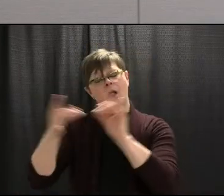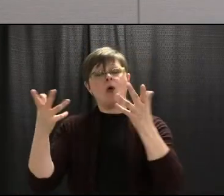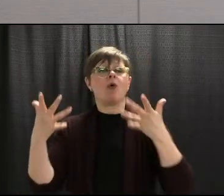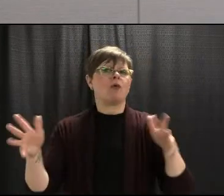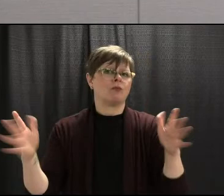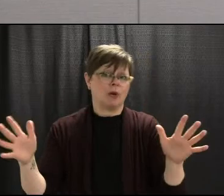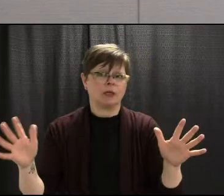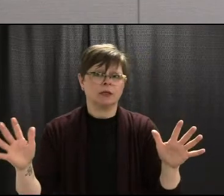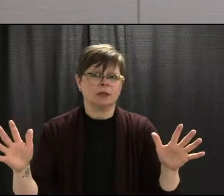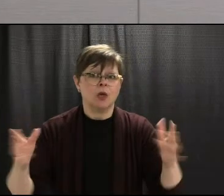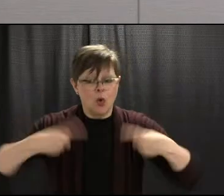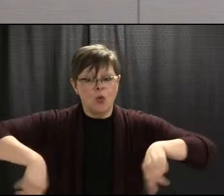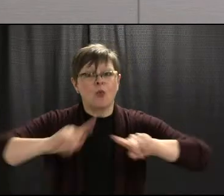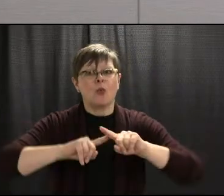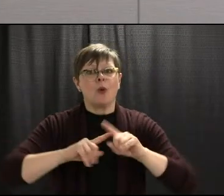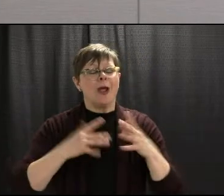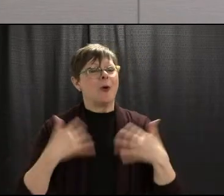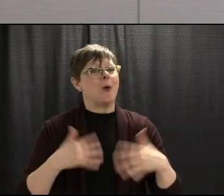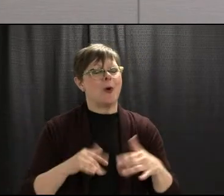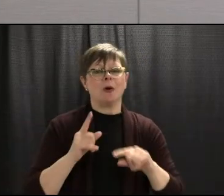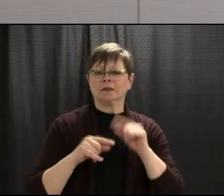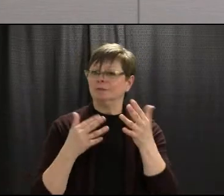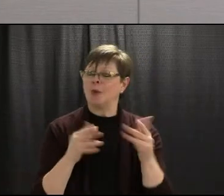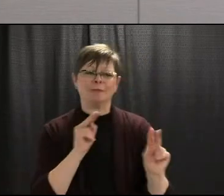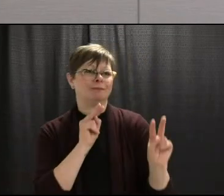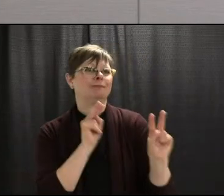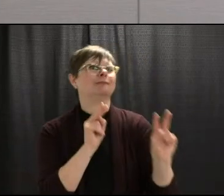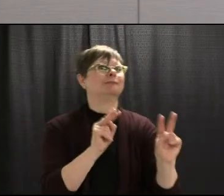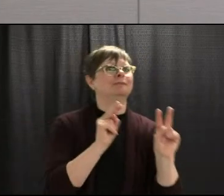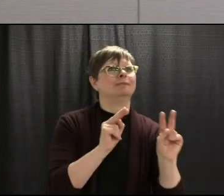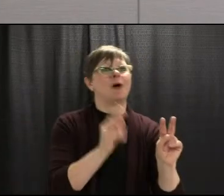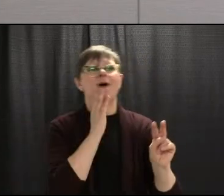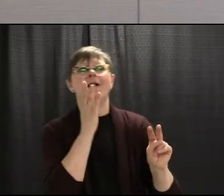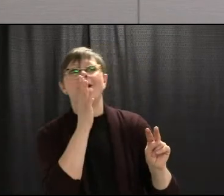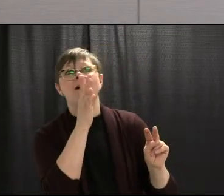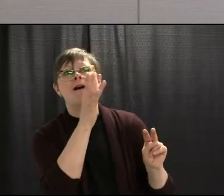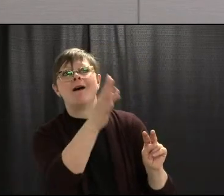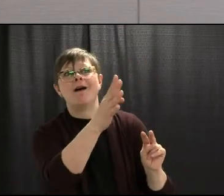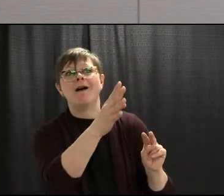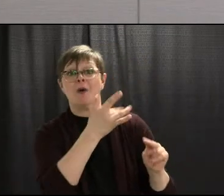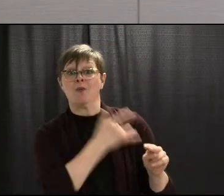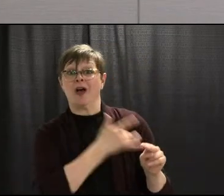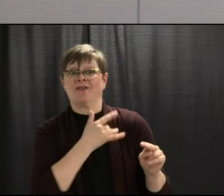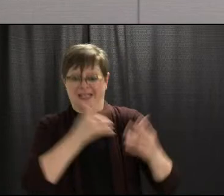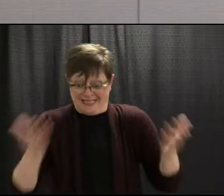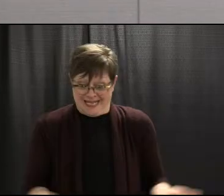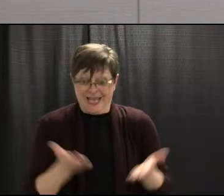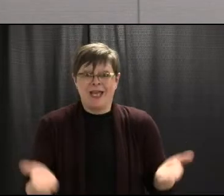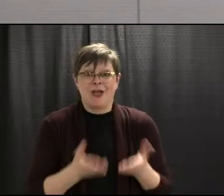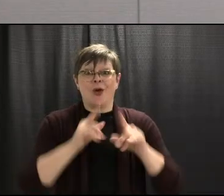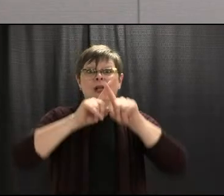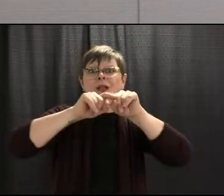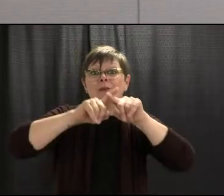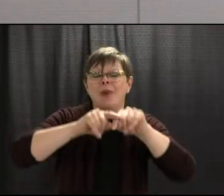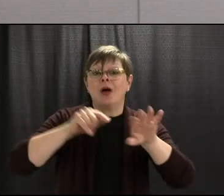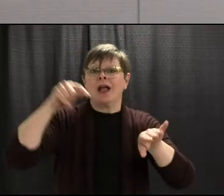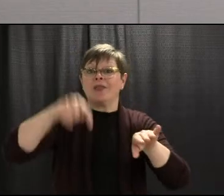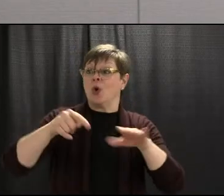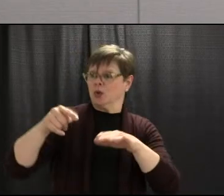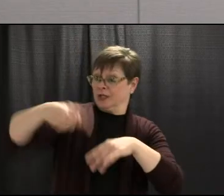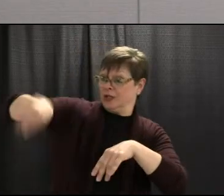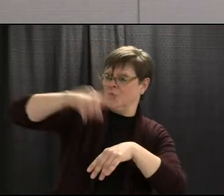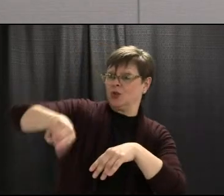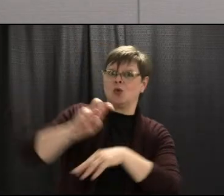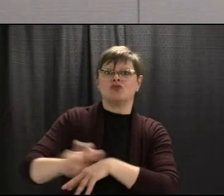we are looking forward to a day that the province is no longer reliant on agency nurses, that we